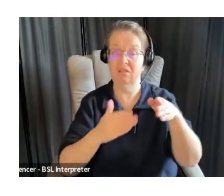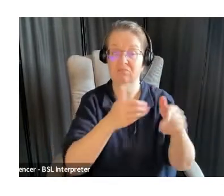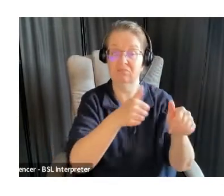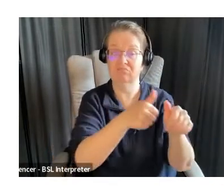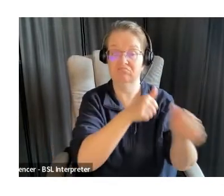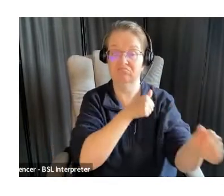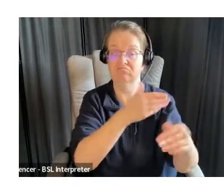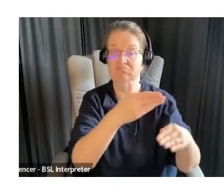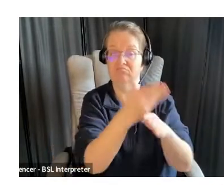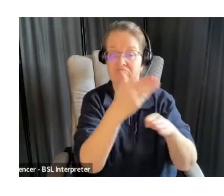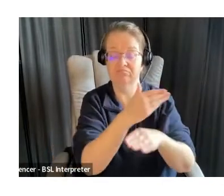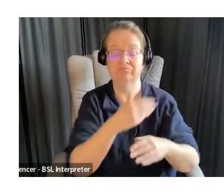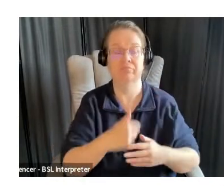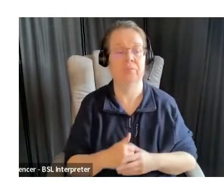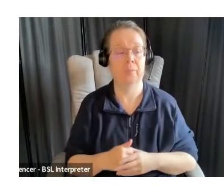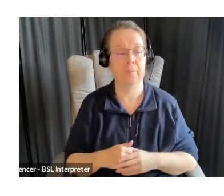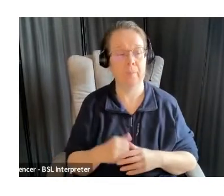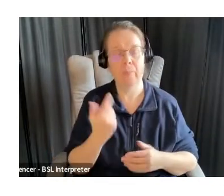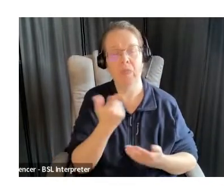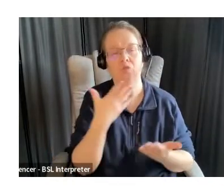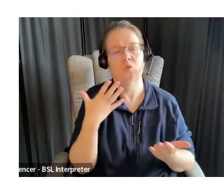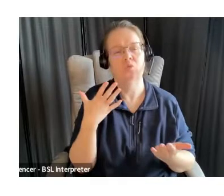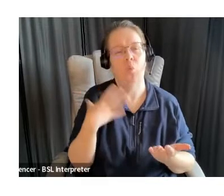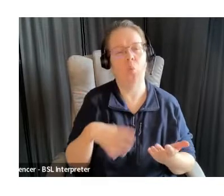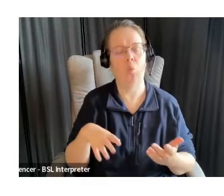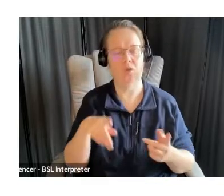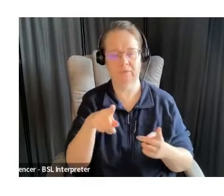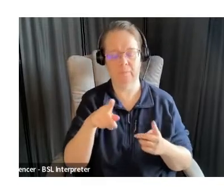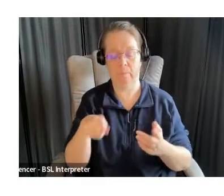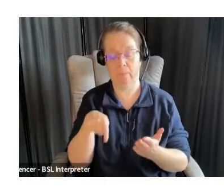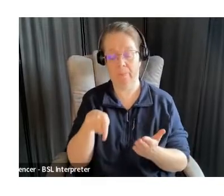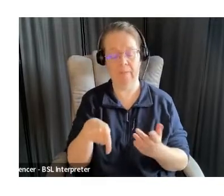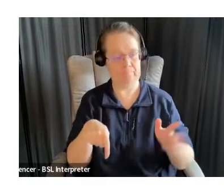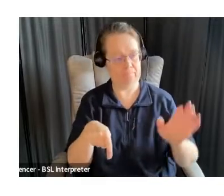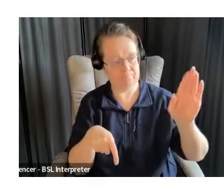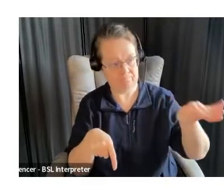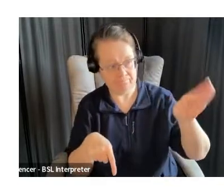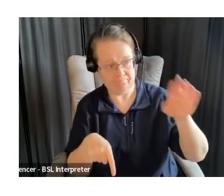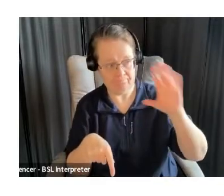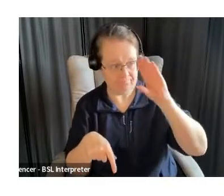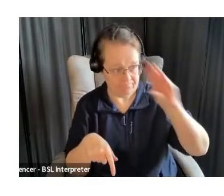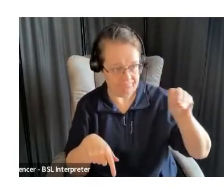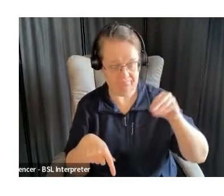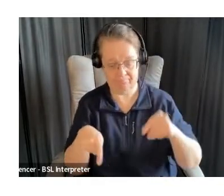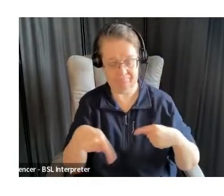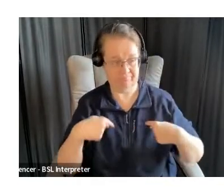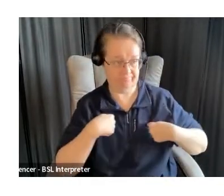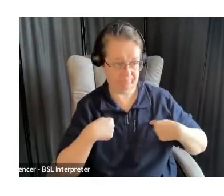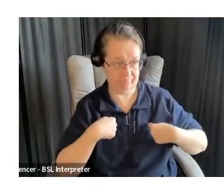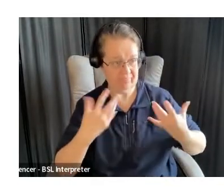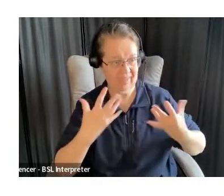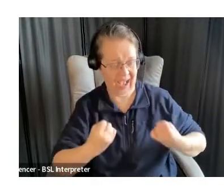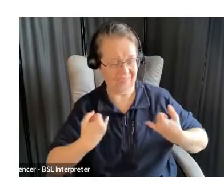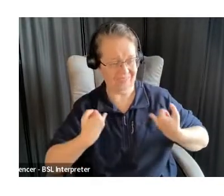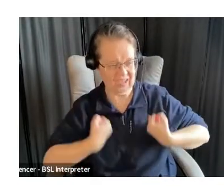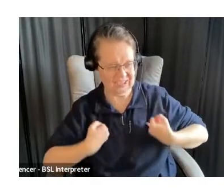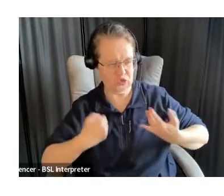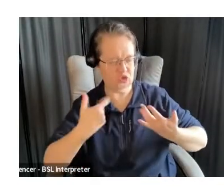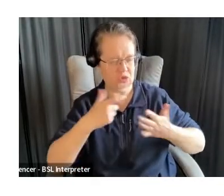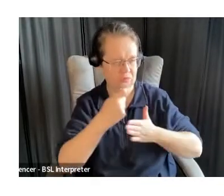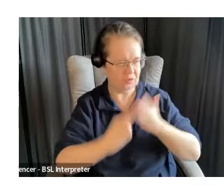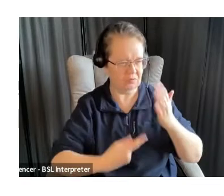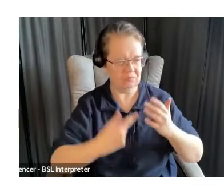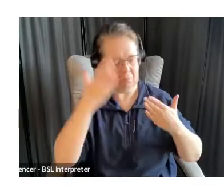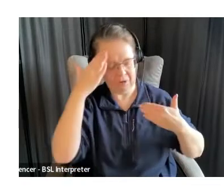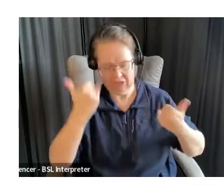in an organization. So what you want to do is you want to share with the recruiter your condition. You don't